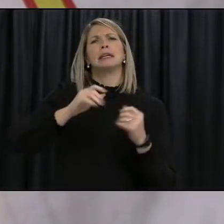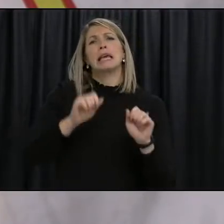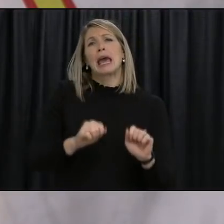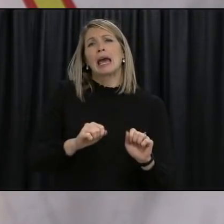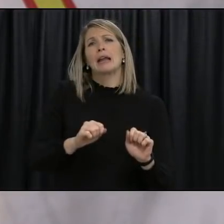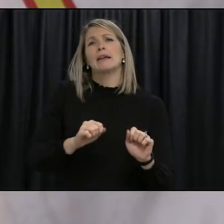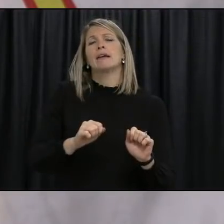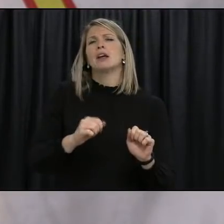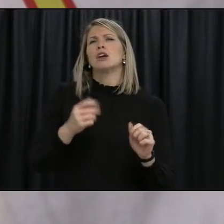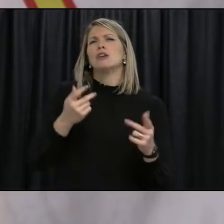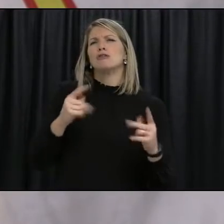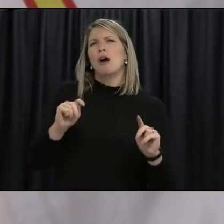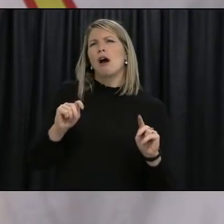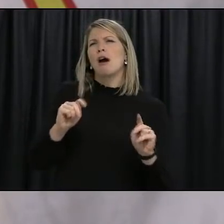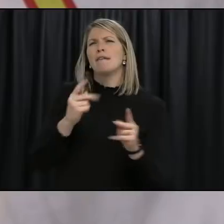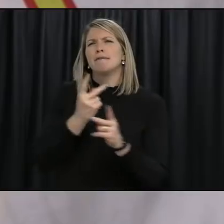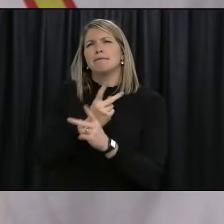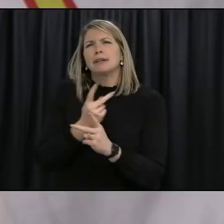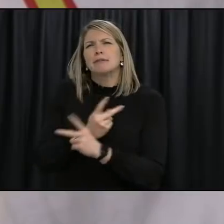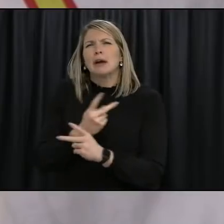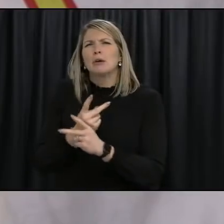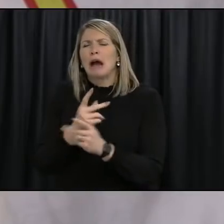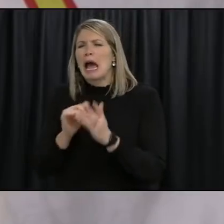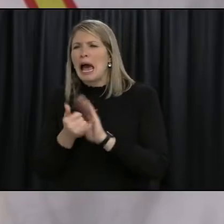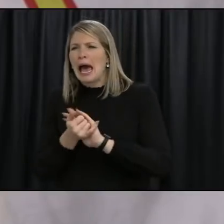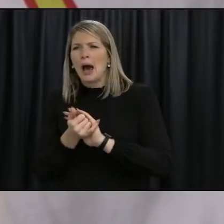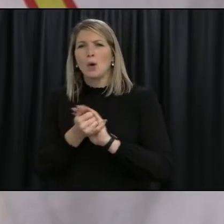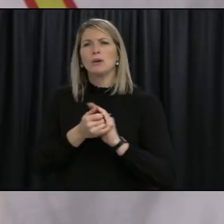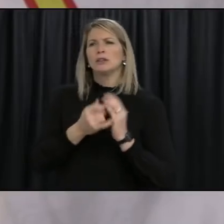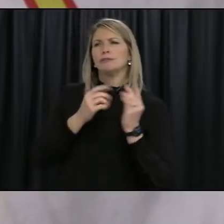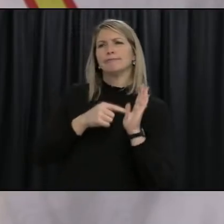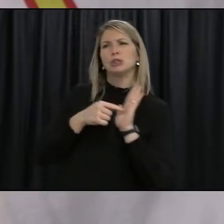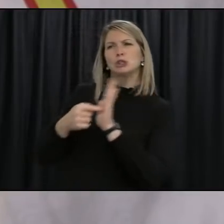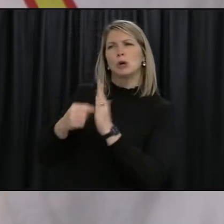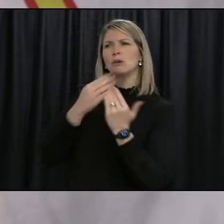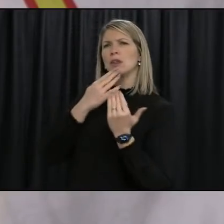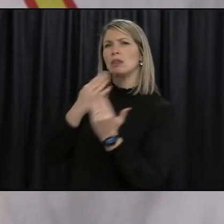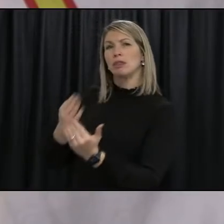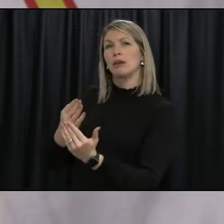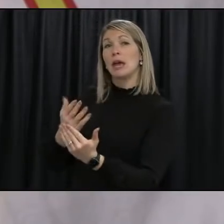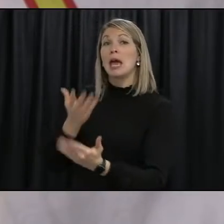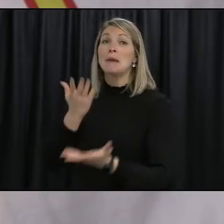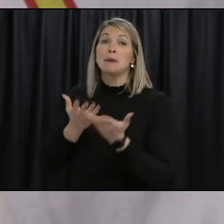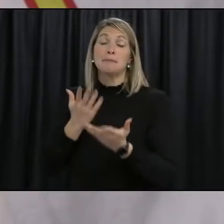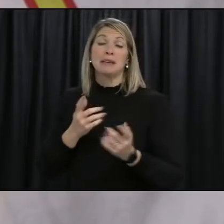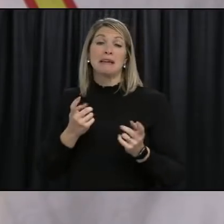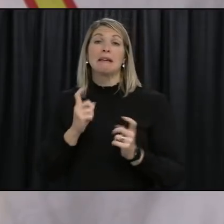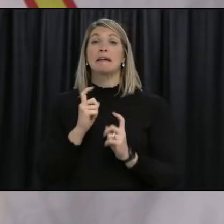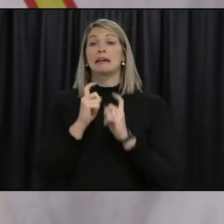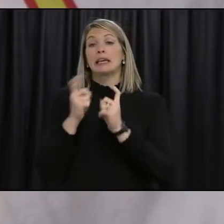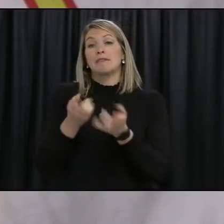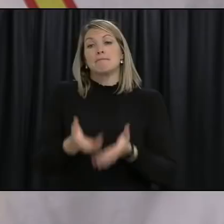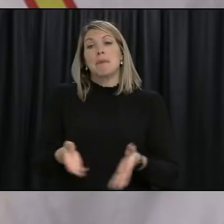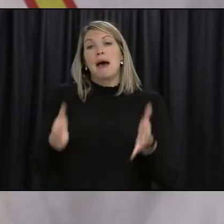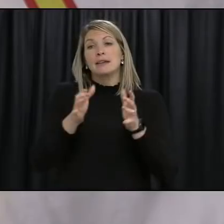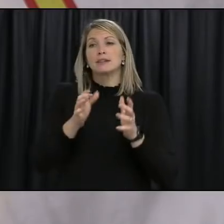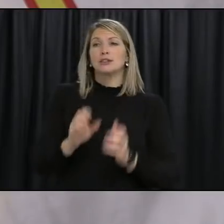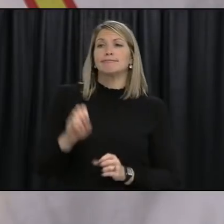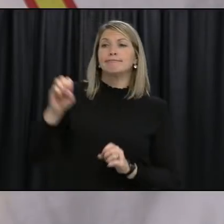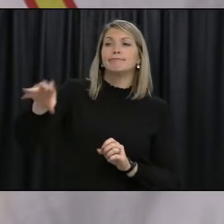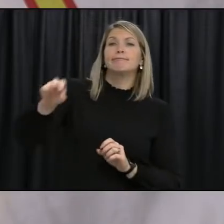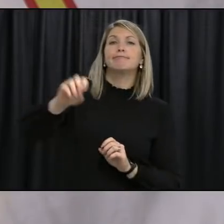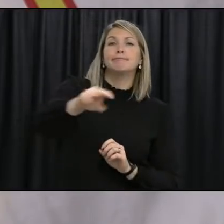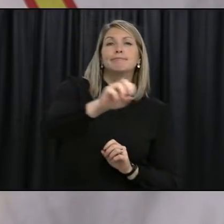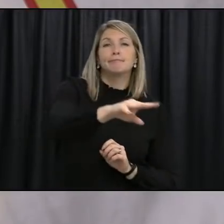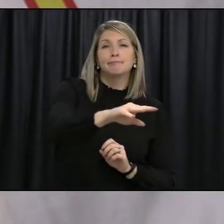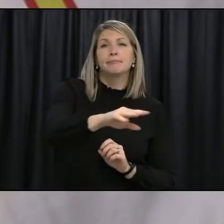instead this year to find other creative ways of recognition and thanks, such as purchasing a gift basket or another special token of appreciation.